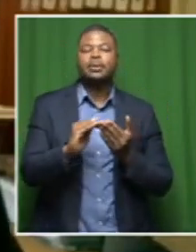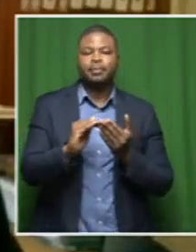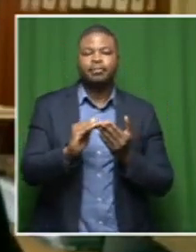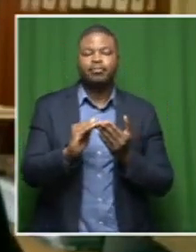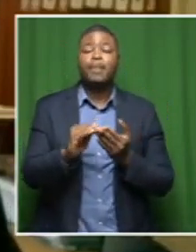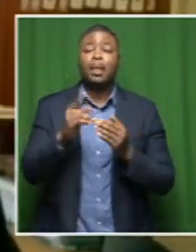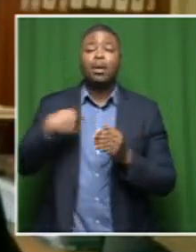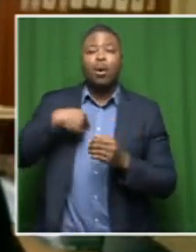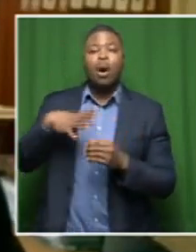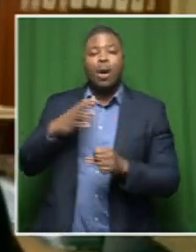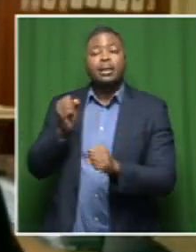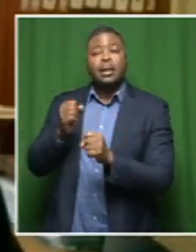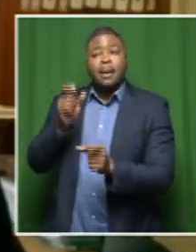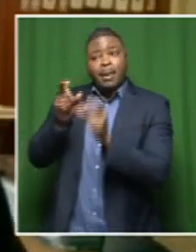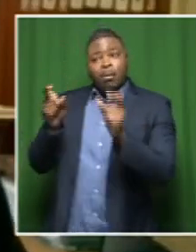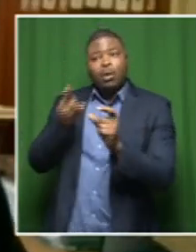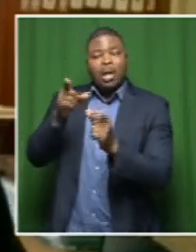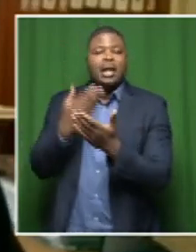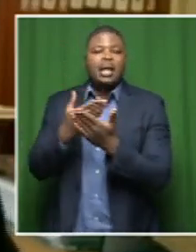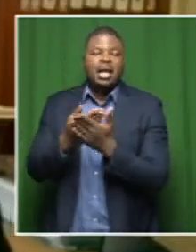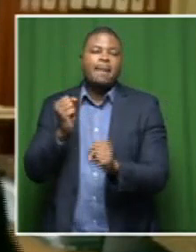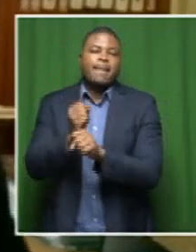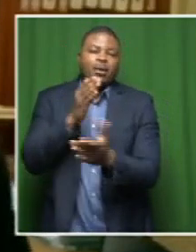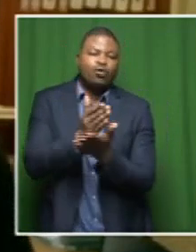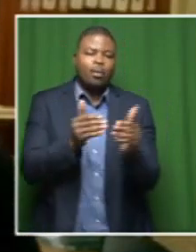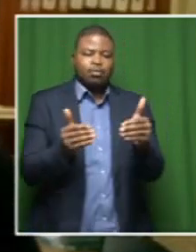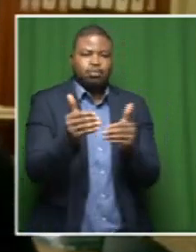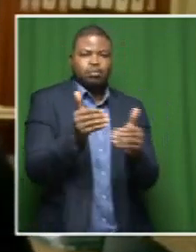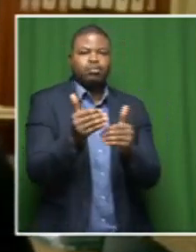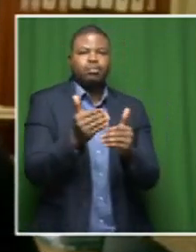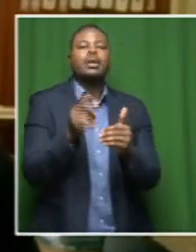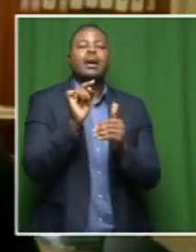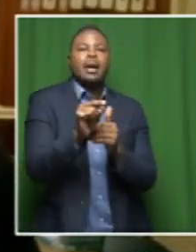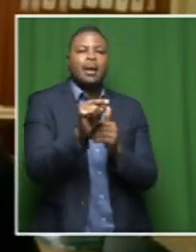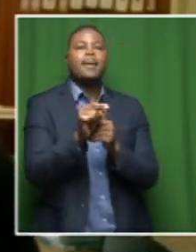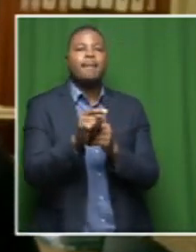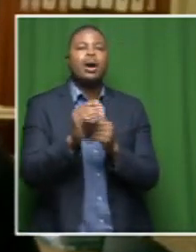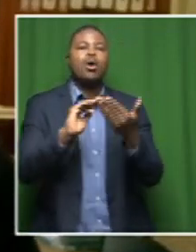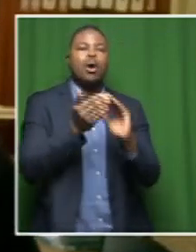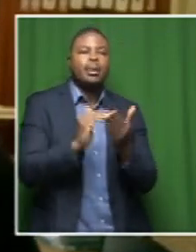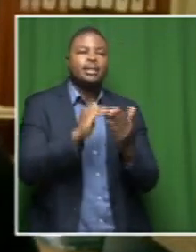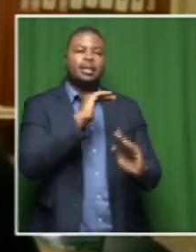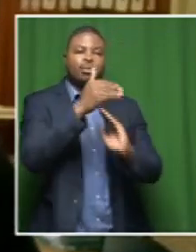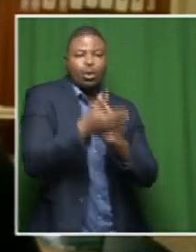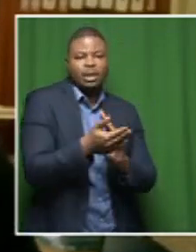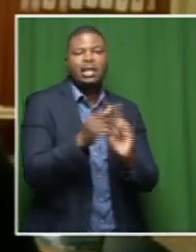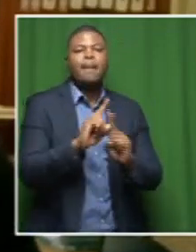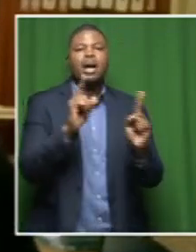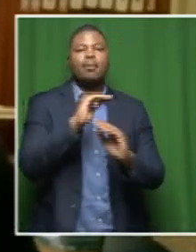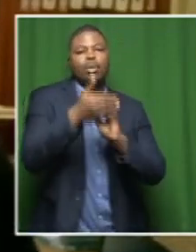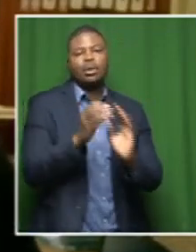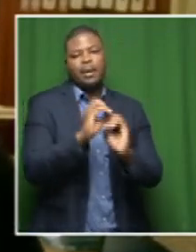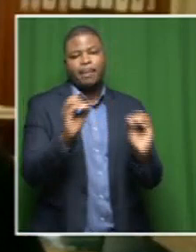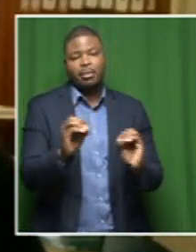to manage society through policing, and I think I accept that the other